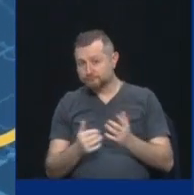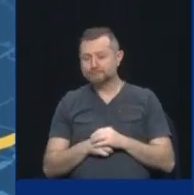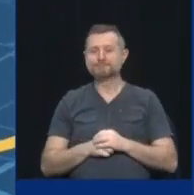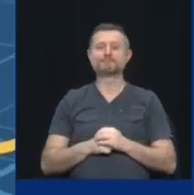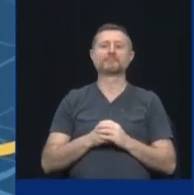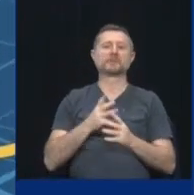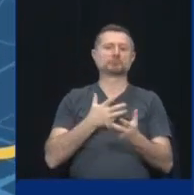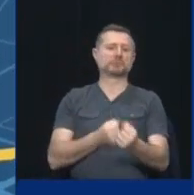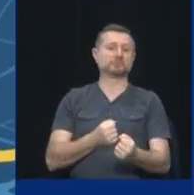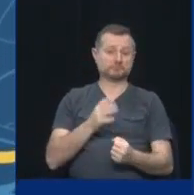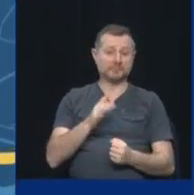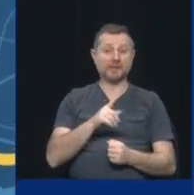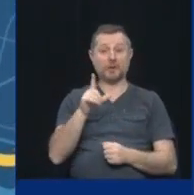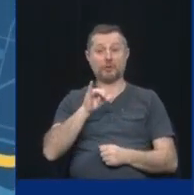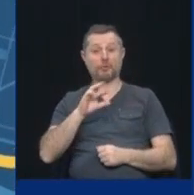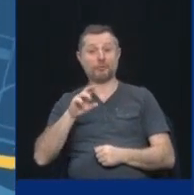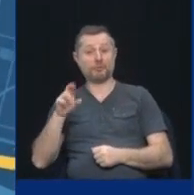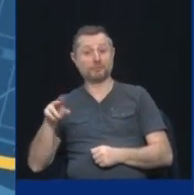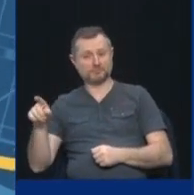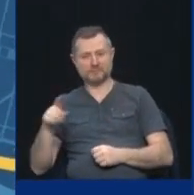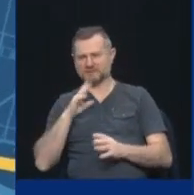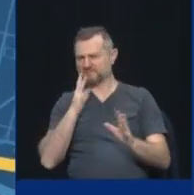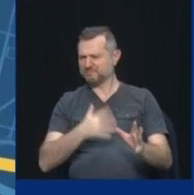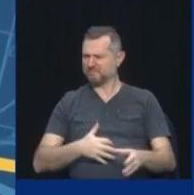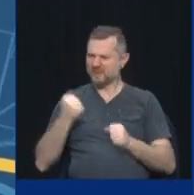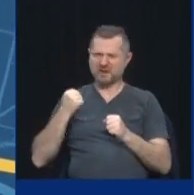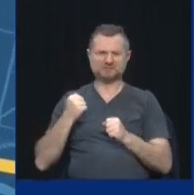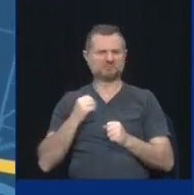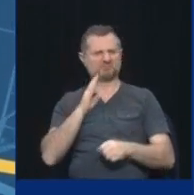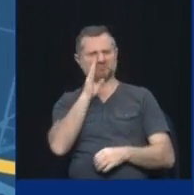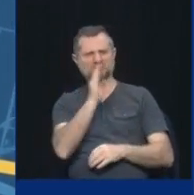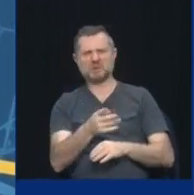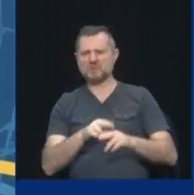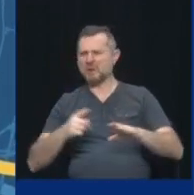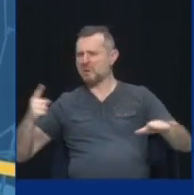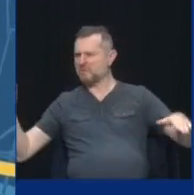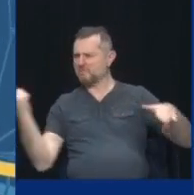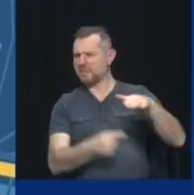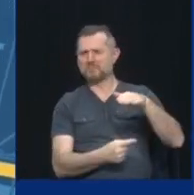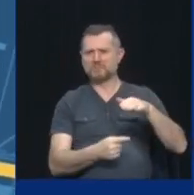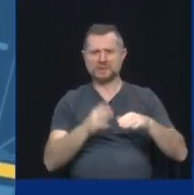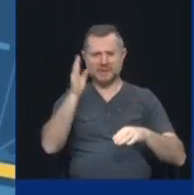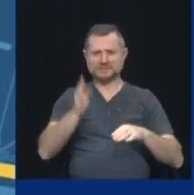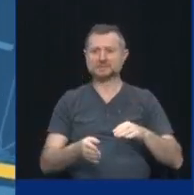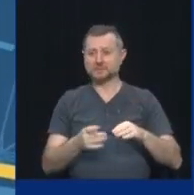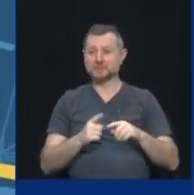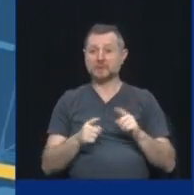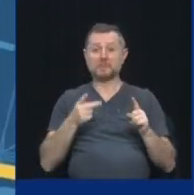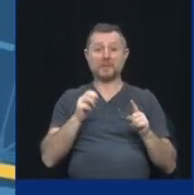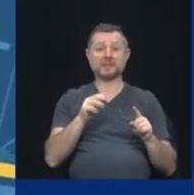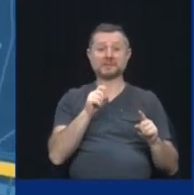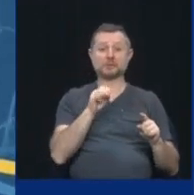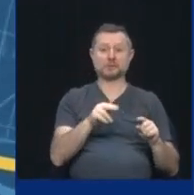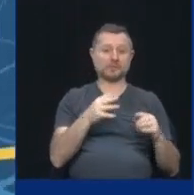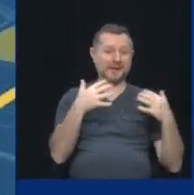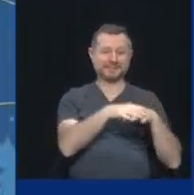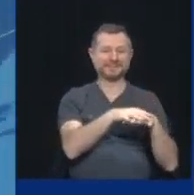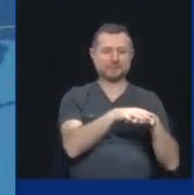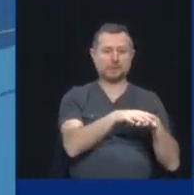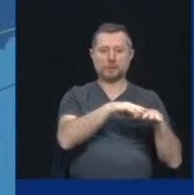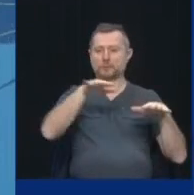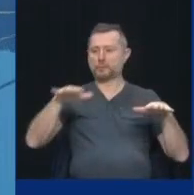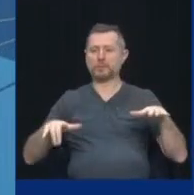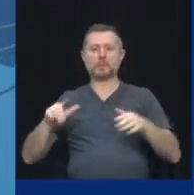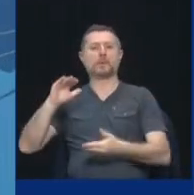have faster, direct access to the east side of Manhattan, easing overcrowding in and around Penn Station. The project is